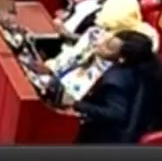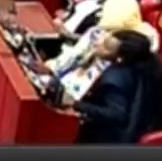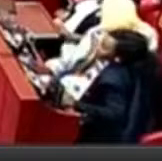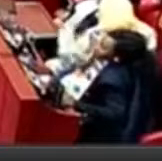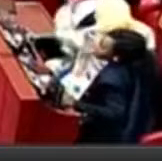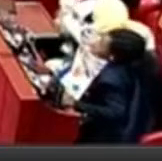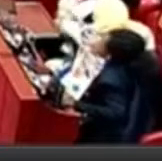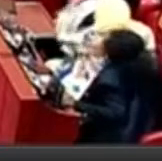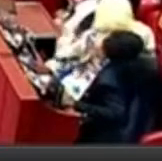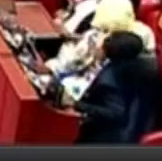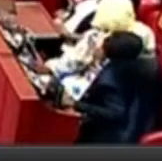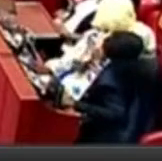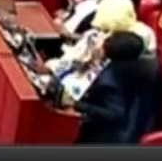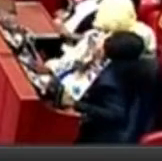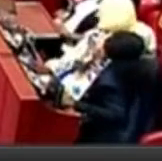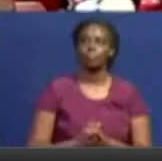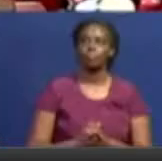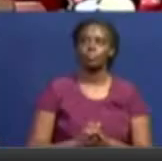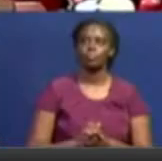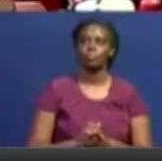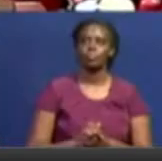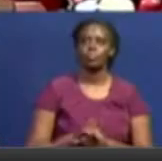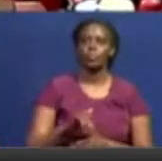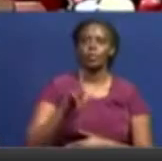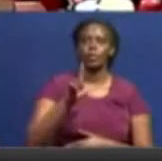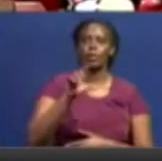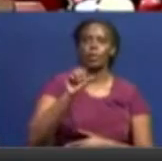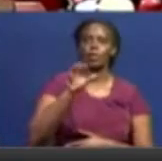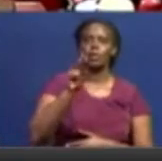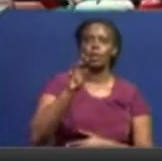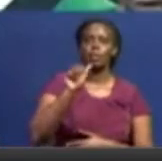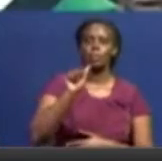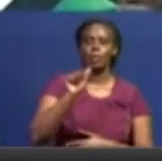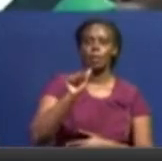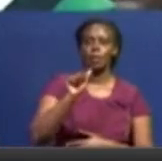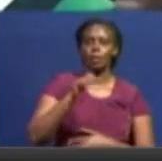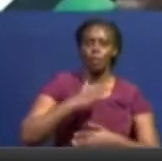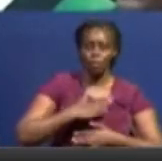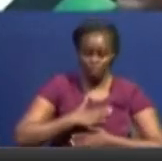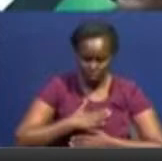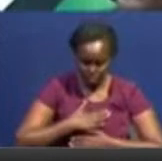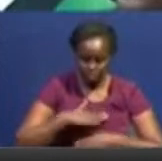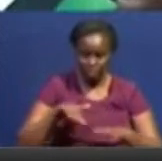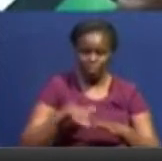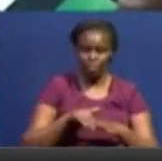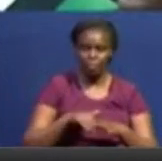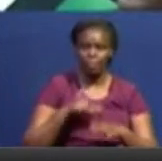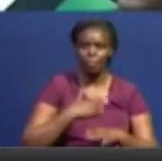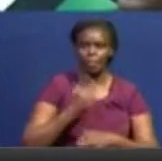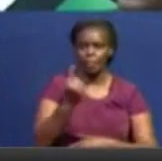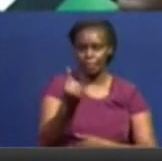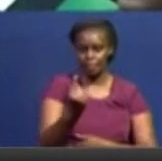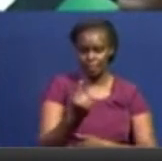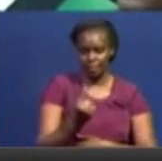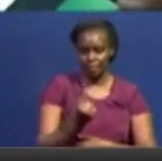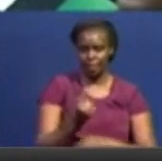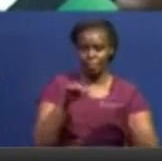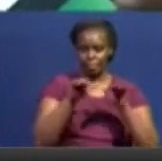Could the Honorable Member for Loima, Honorable Protas Ewesit Akuja, come to the front,